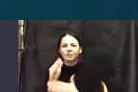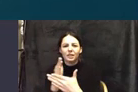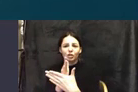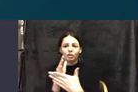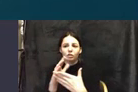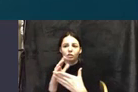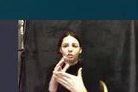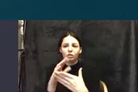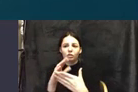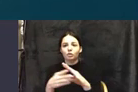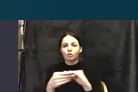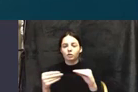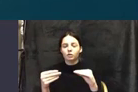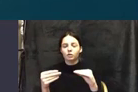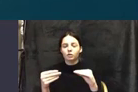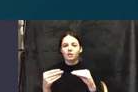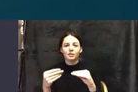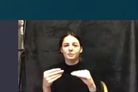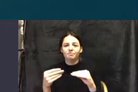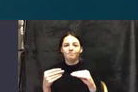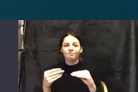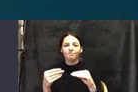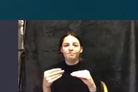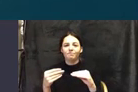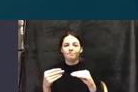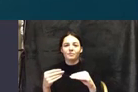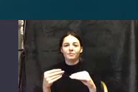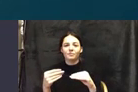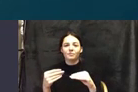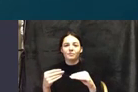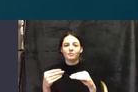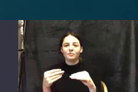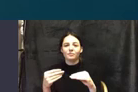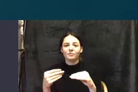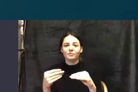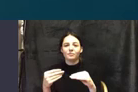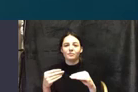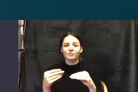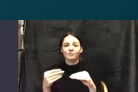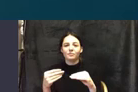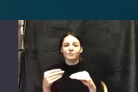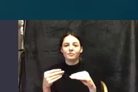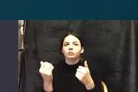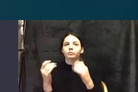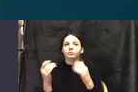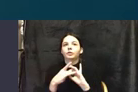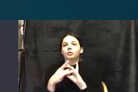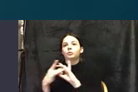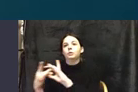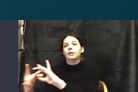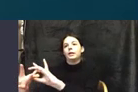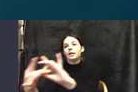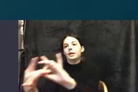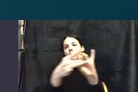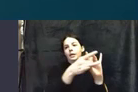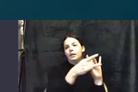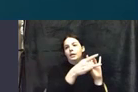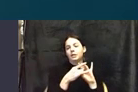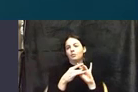powerful way to unite what we think may be different from ourselves. And I think that's